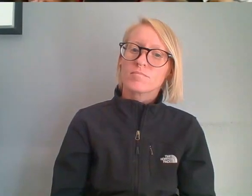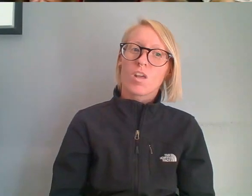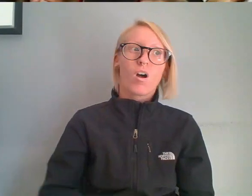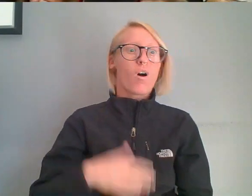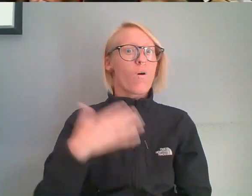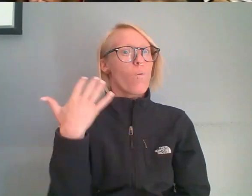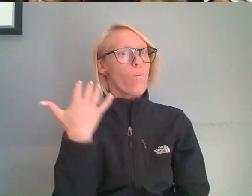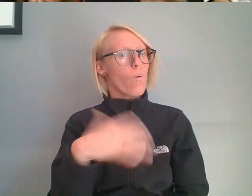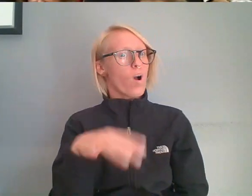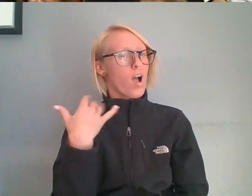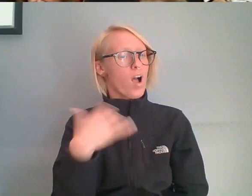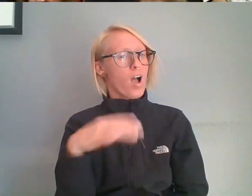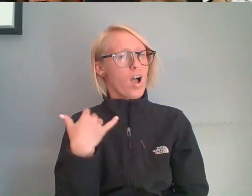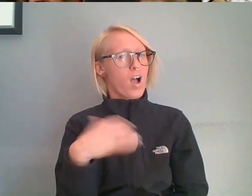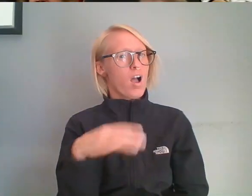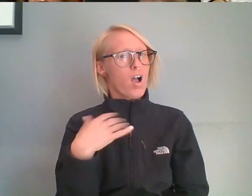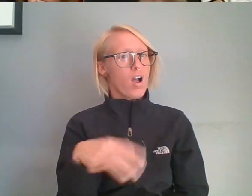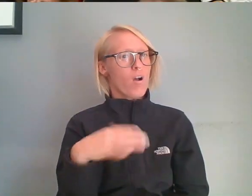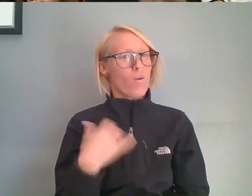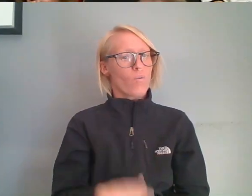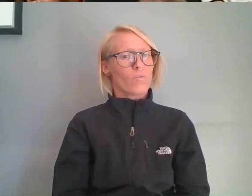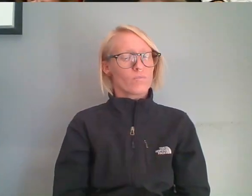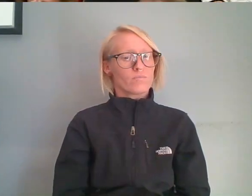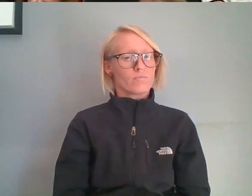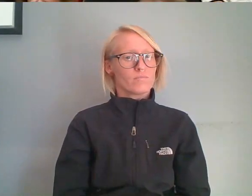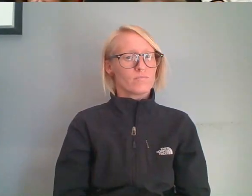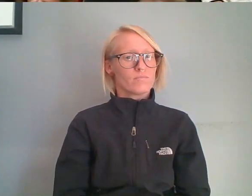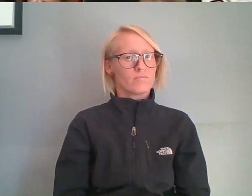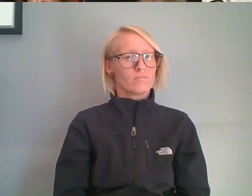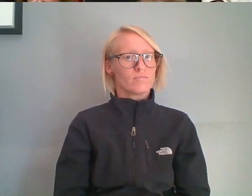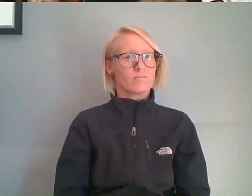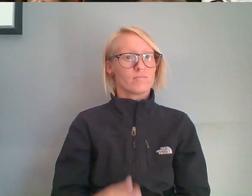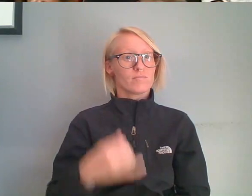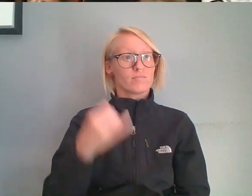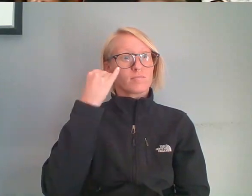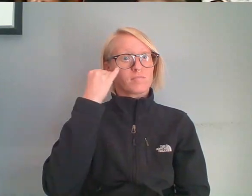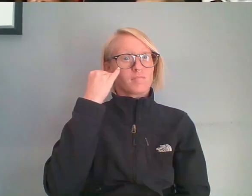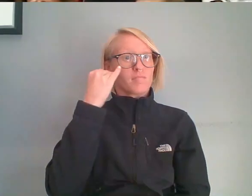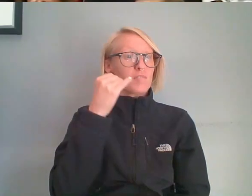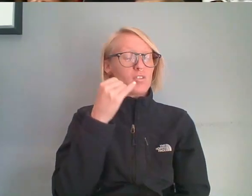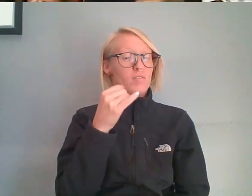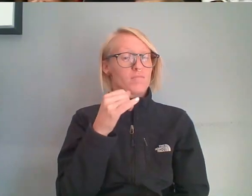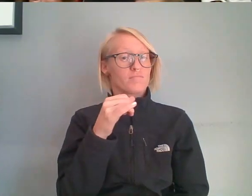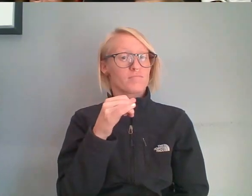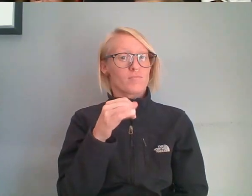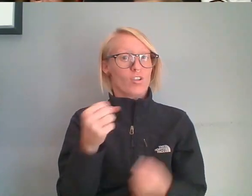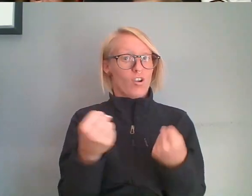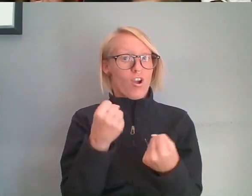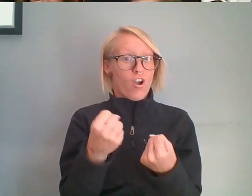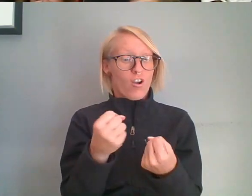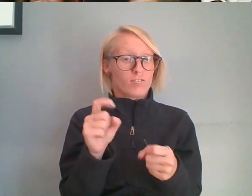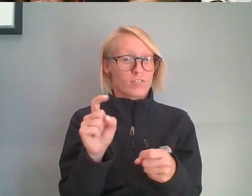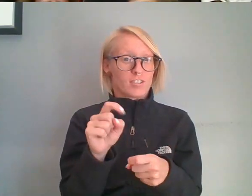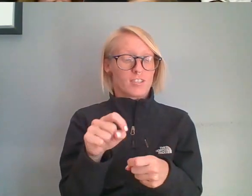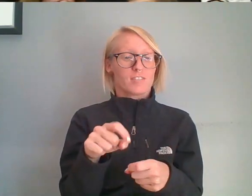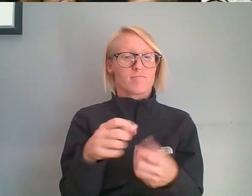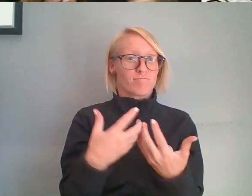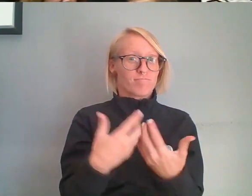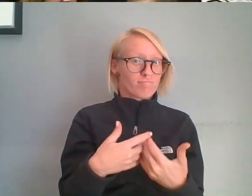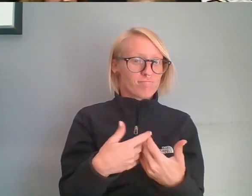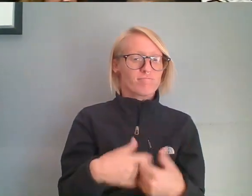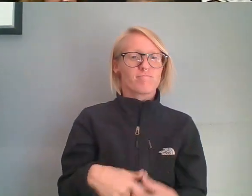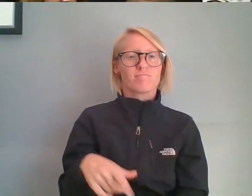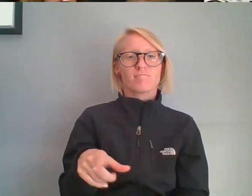Wow, nice. If you've got a Ferrari, you need a transmission. I like it. Who else found something that was surprising? What did you